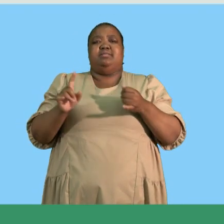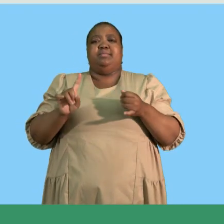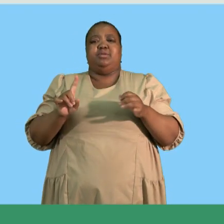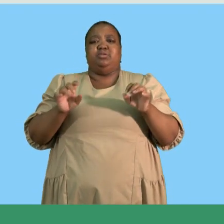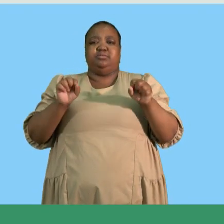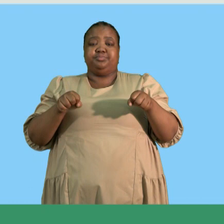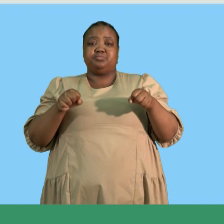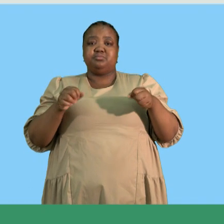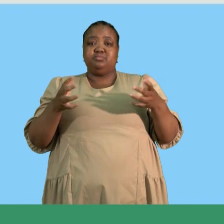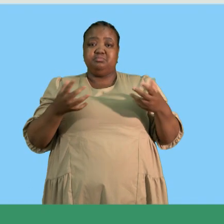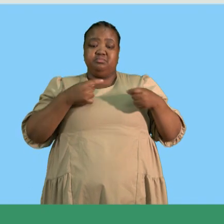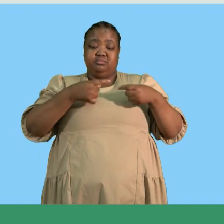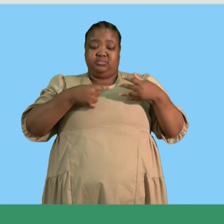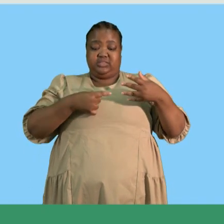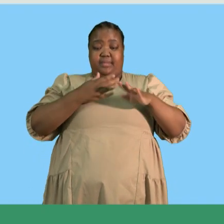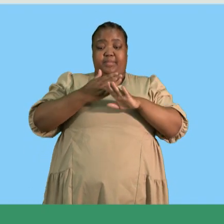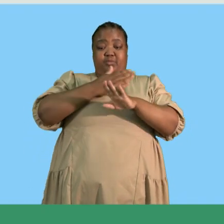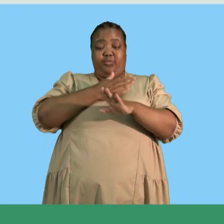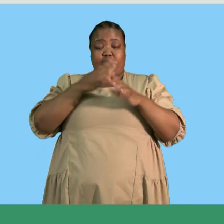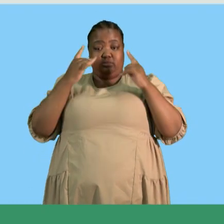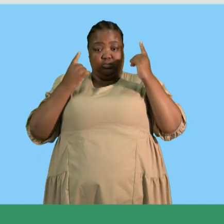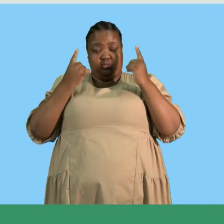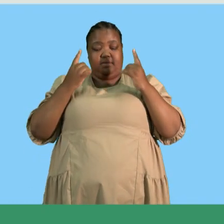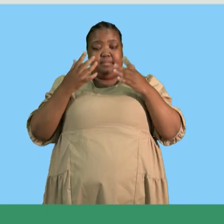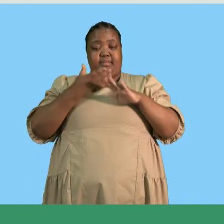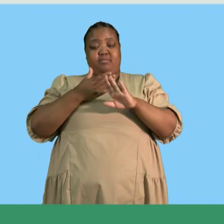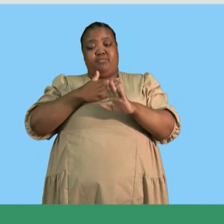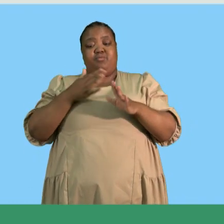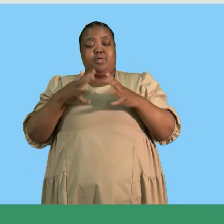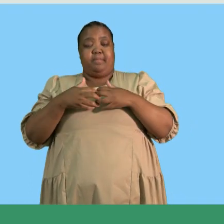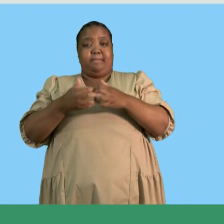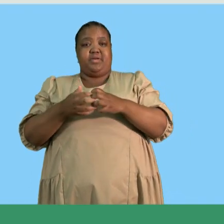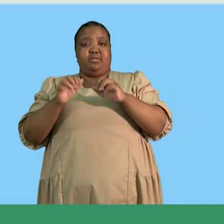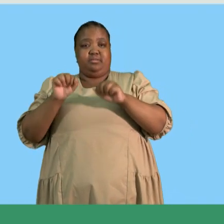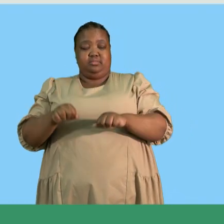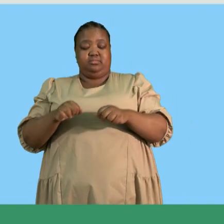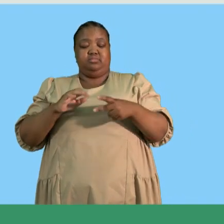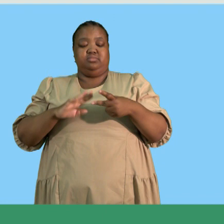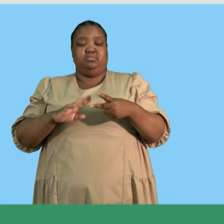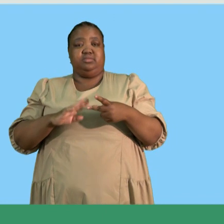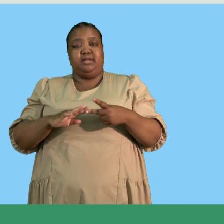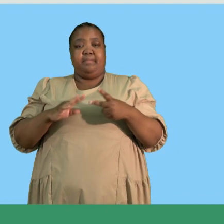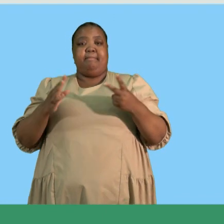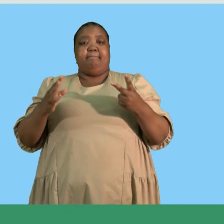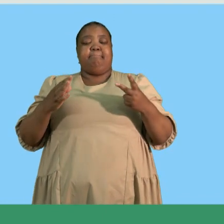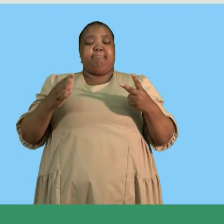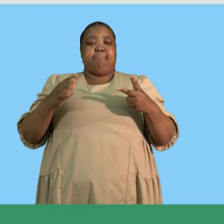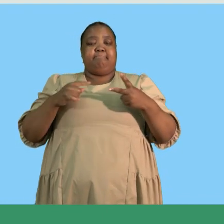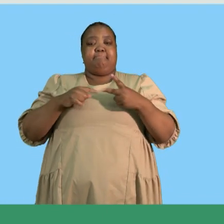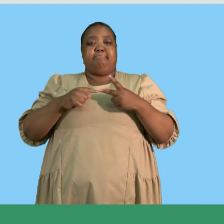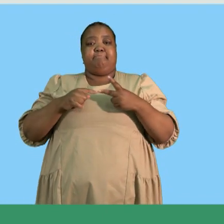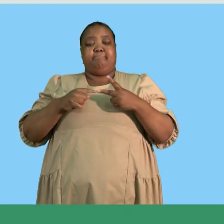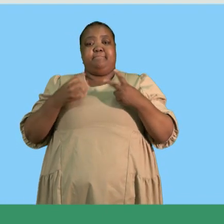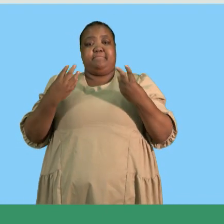to consider before a startup with the factors to consider when initiating a